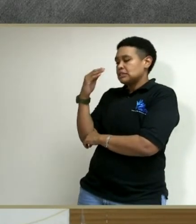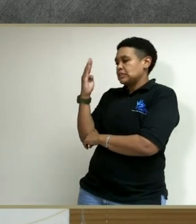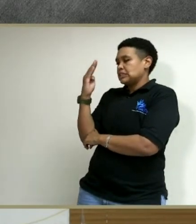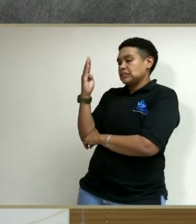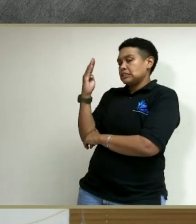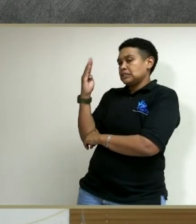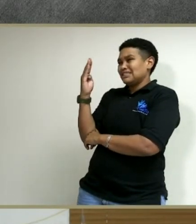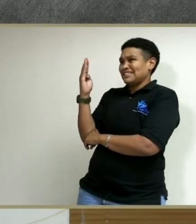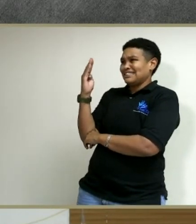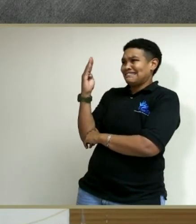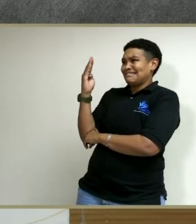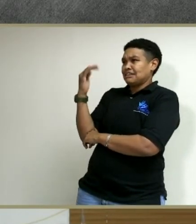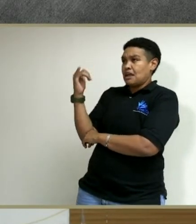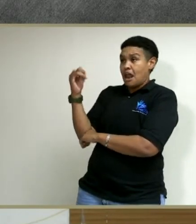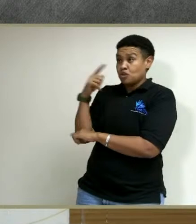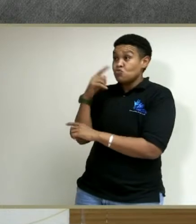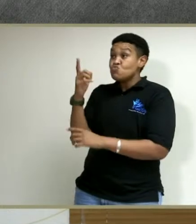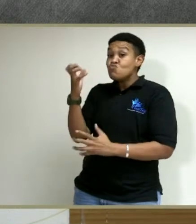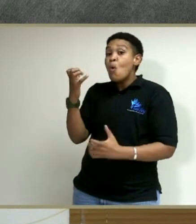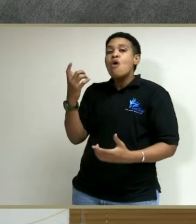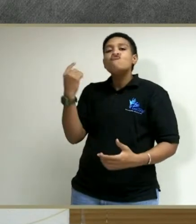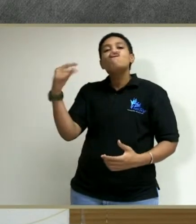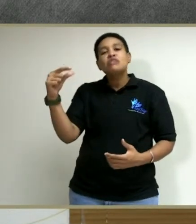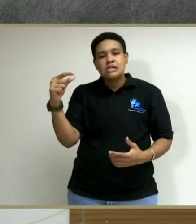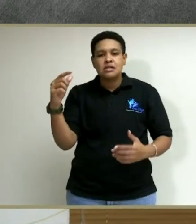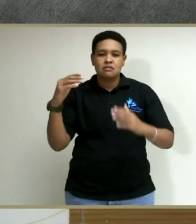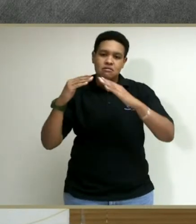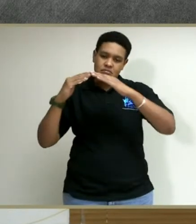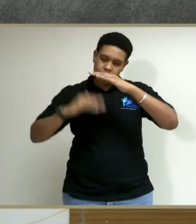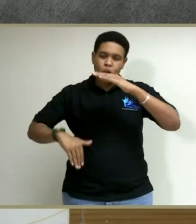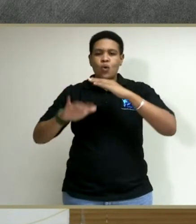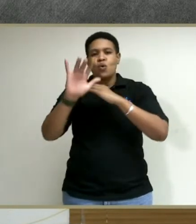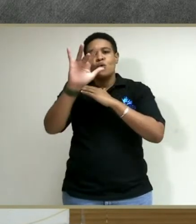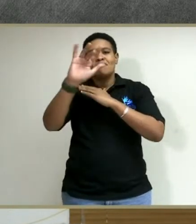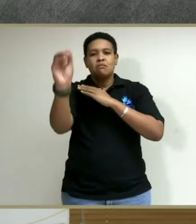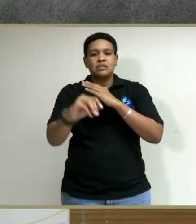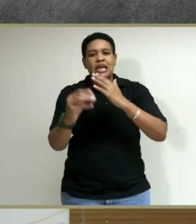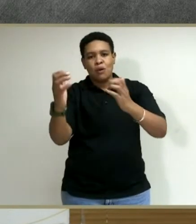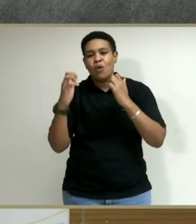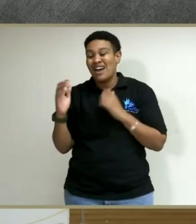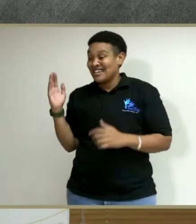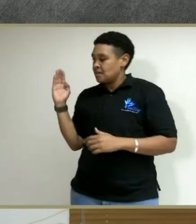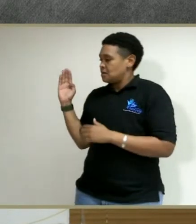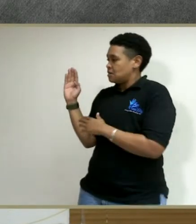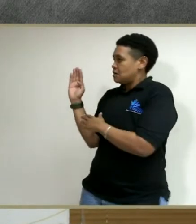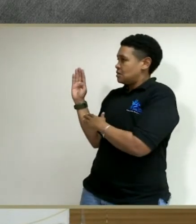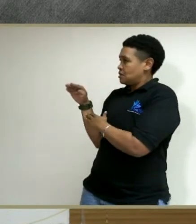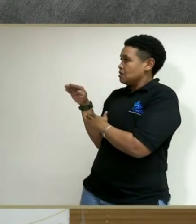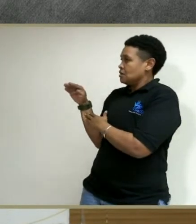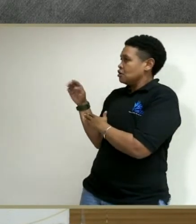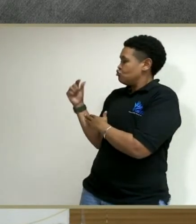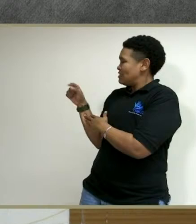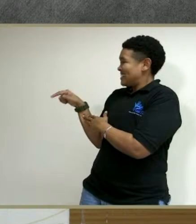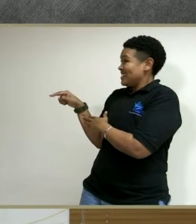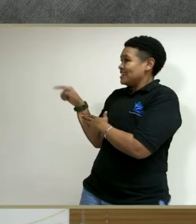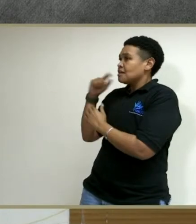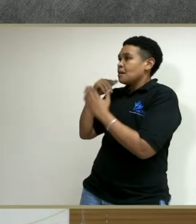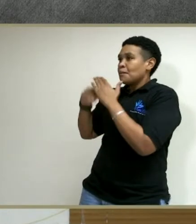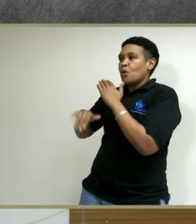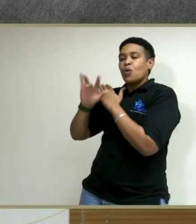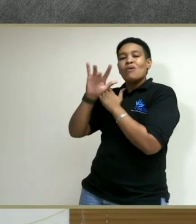where we want to get is in the green zone, which is below 25% in terms of the number of communities that are affected.